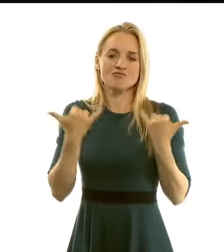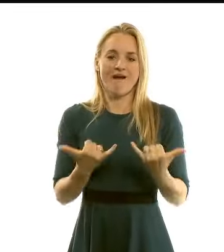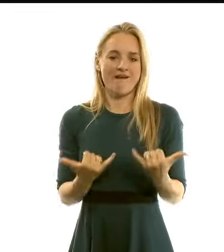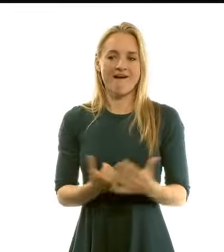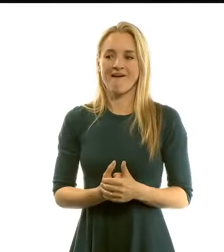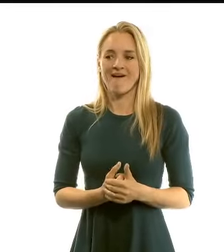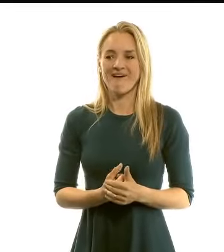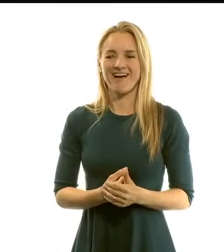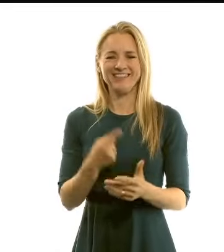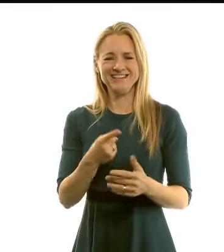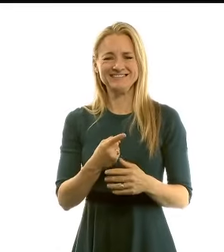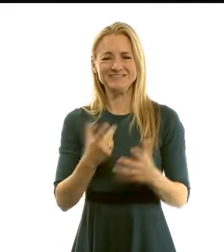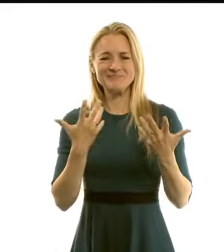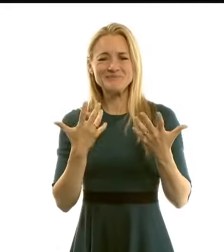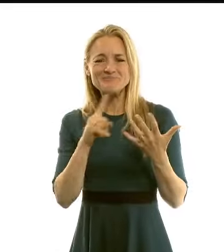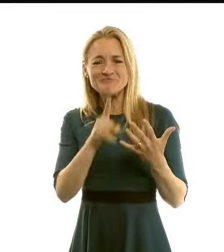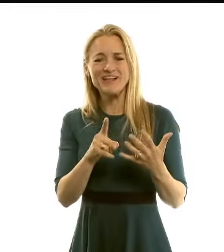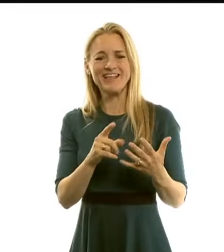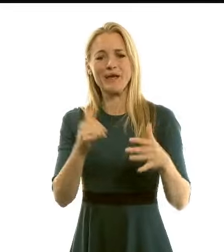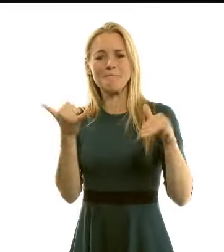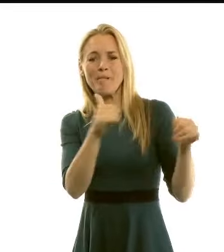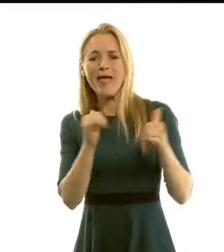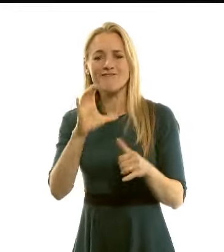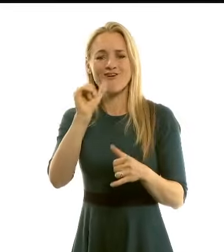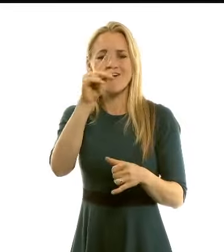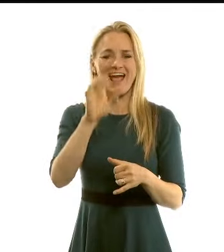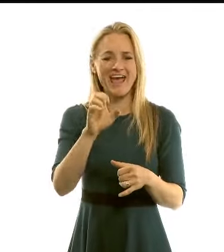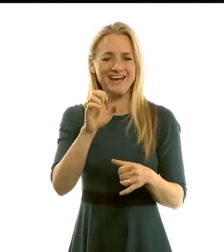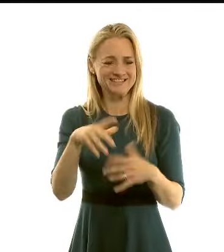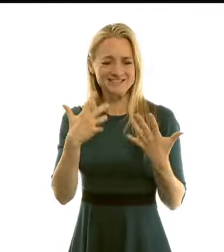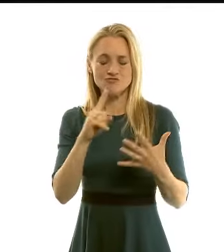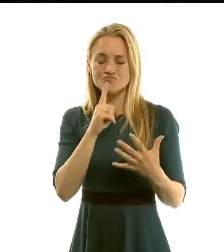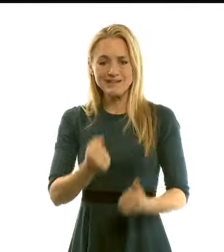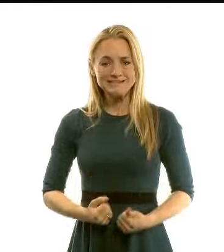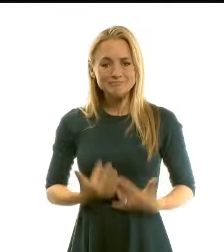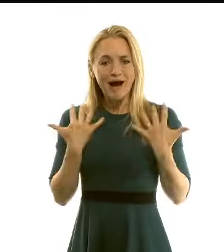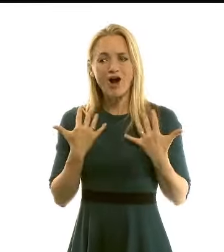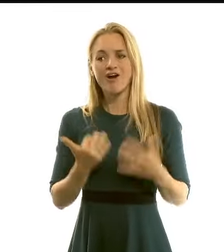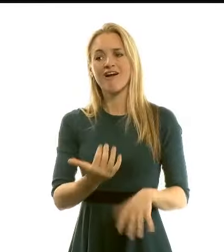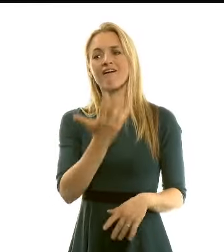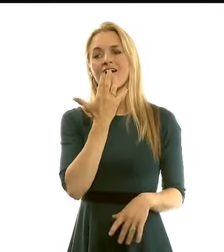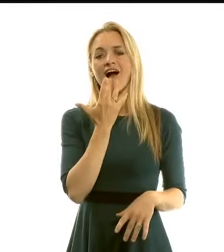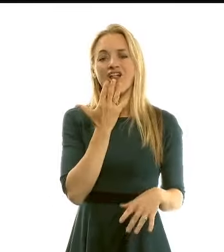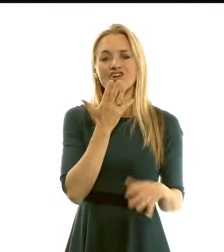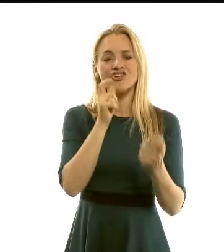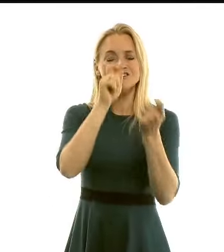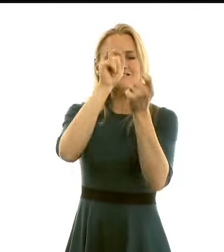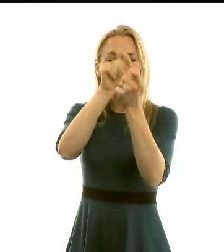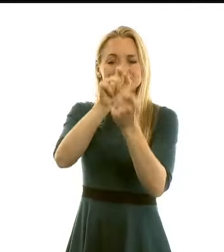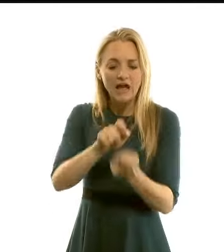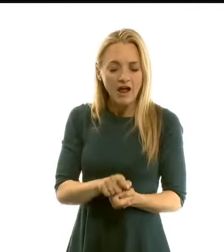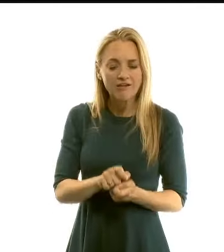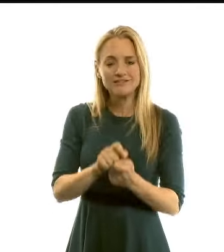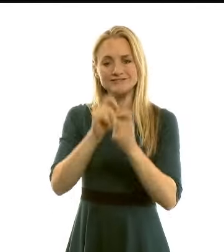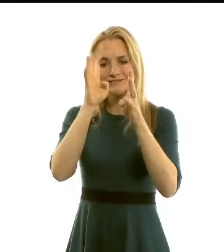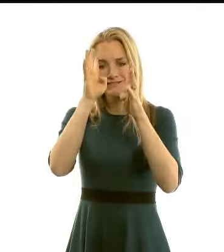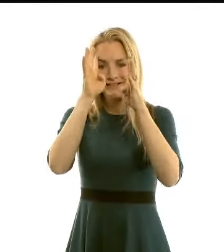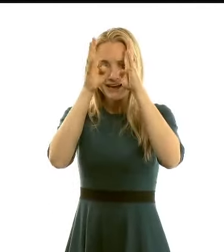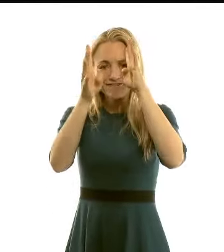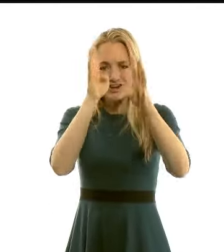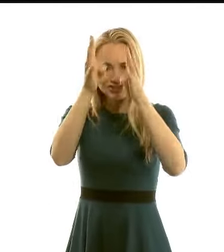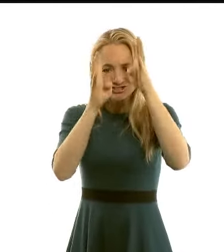playful cake I've ever seen. So inspiring. The colors, the details, the innovation. It